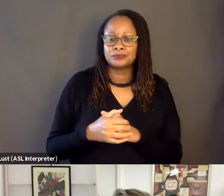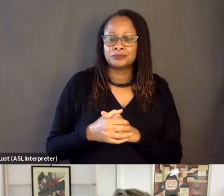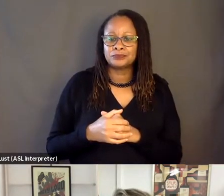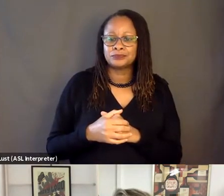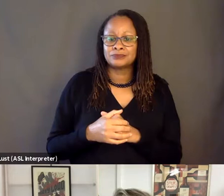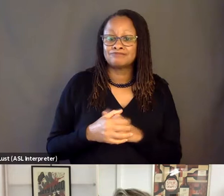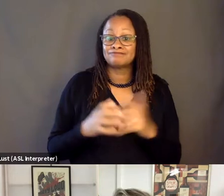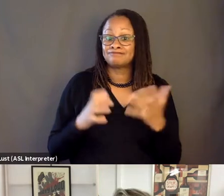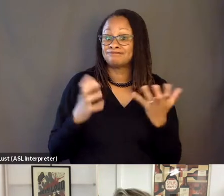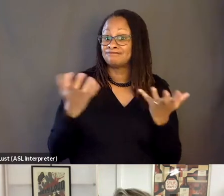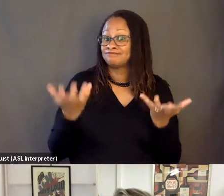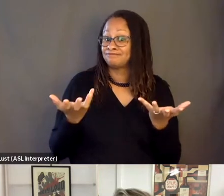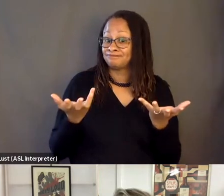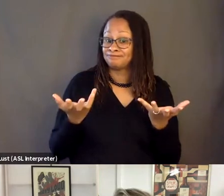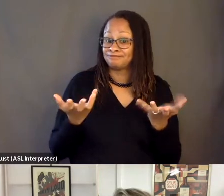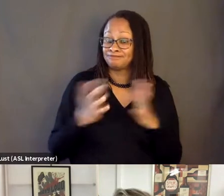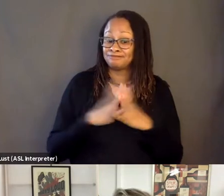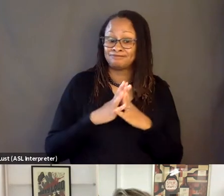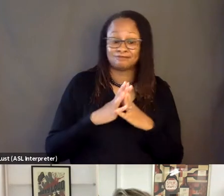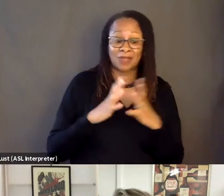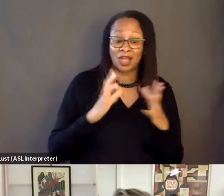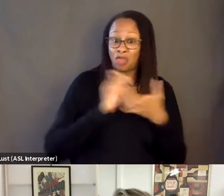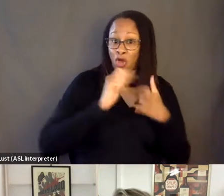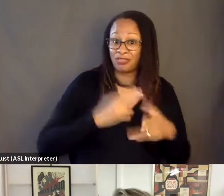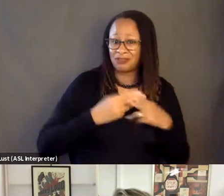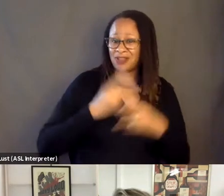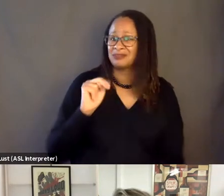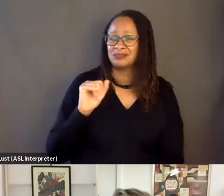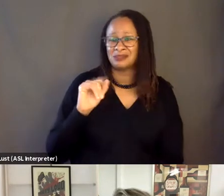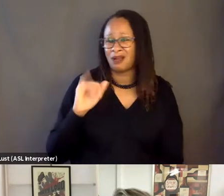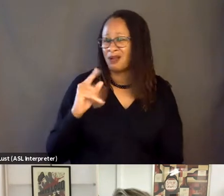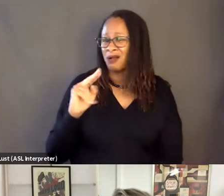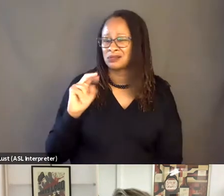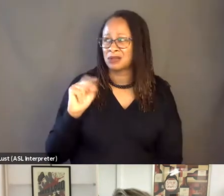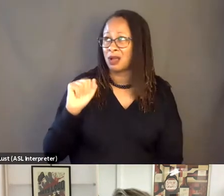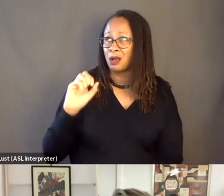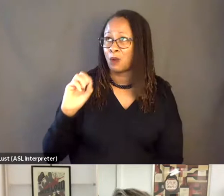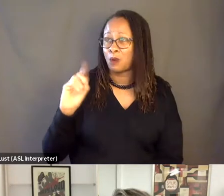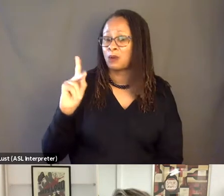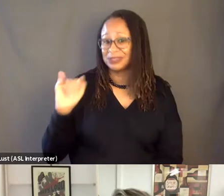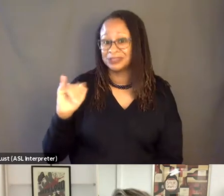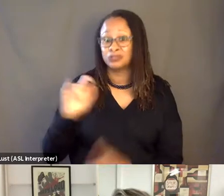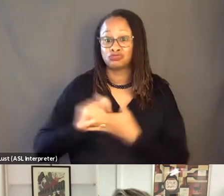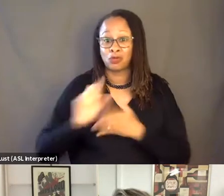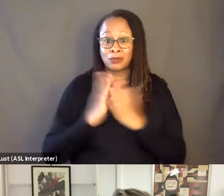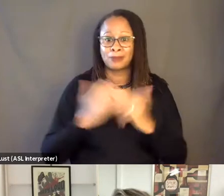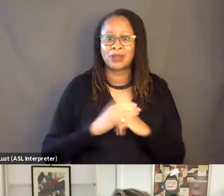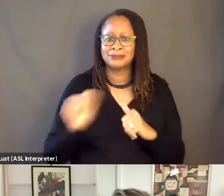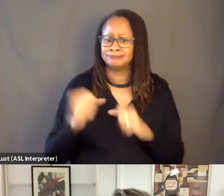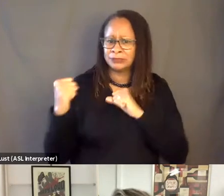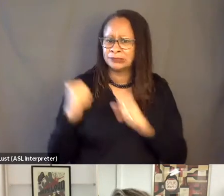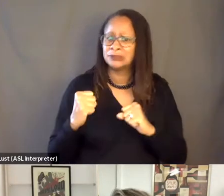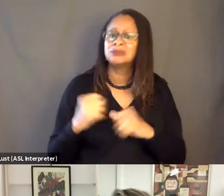How did Naoki write the book if he's, as the terminology goes, severely or